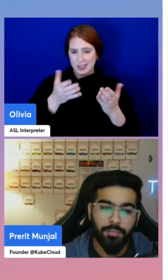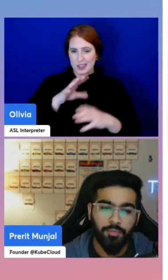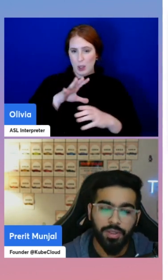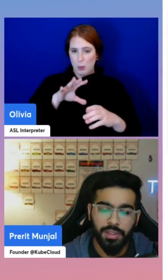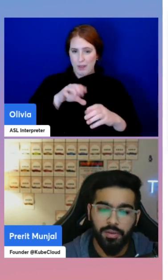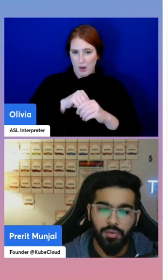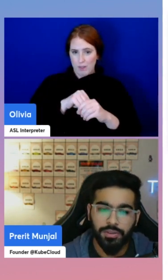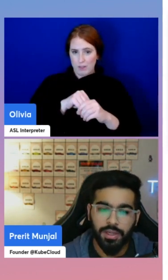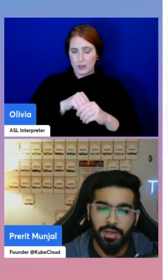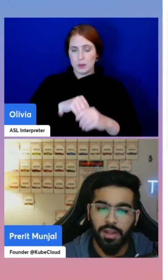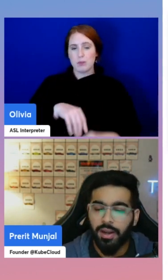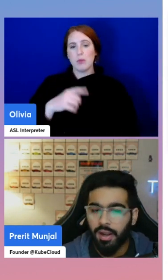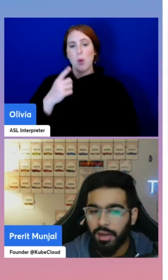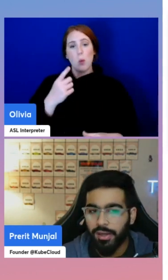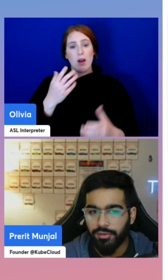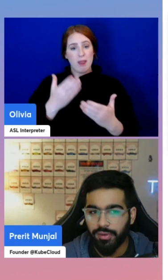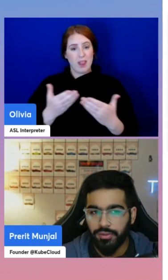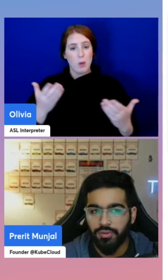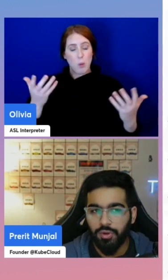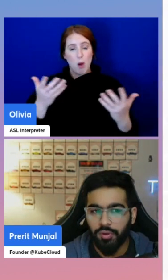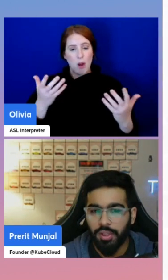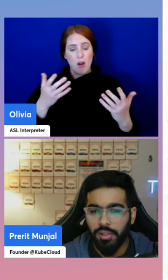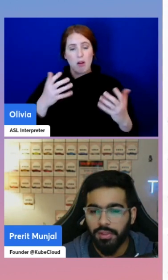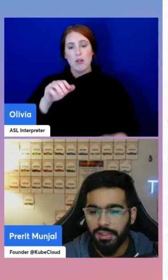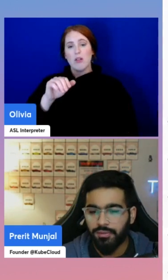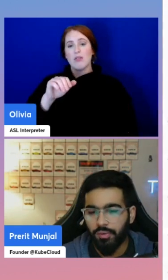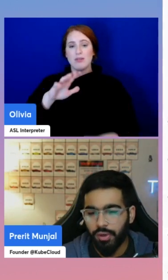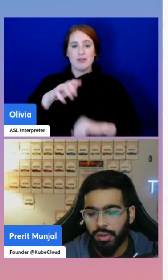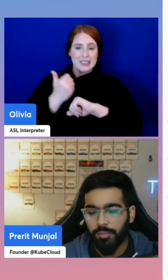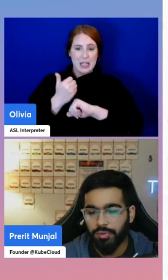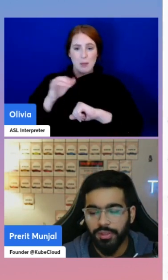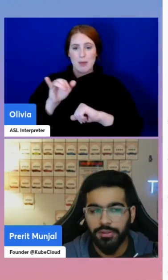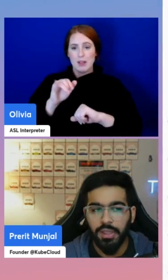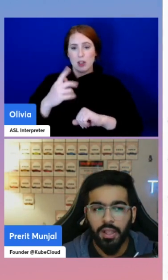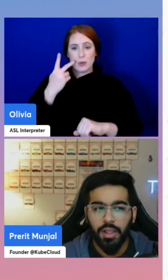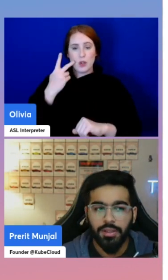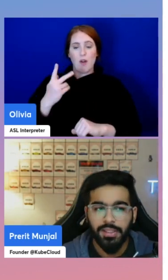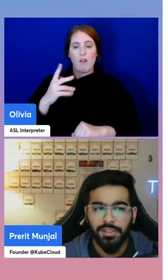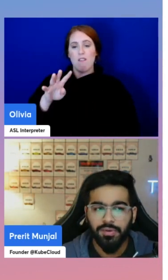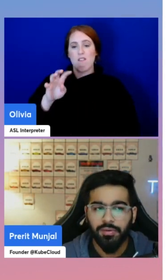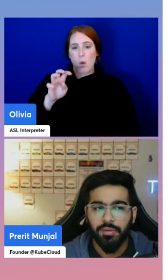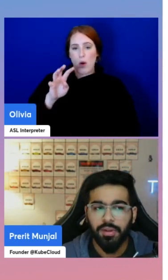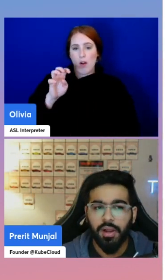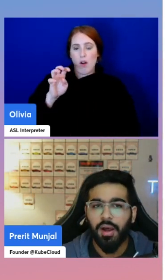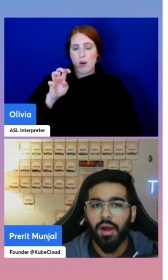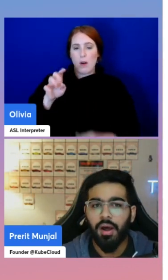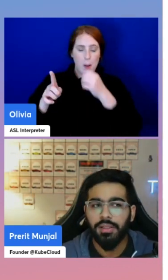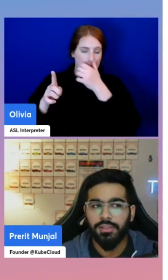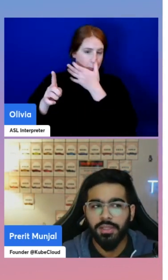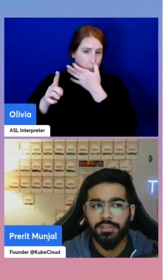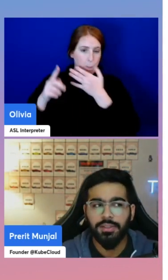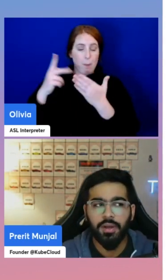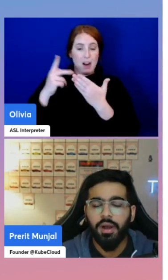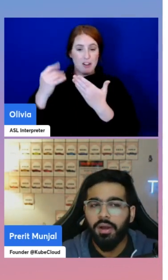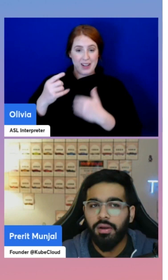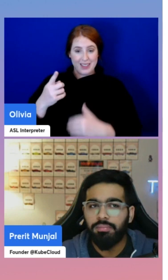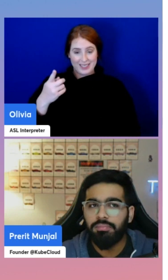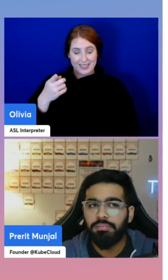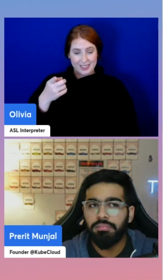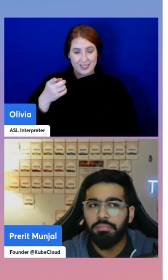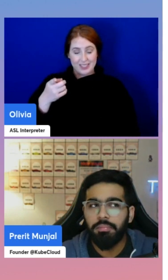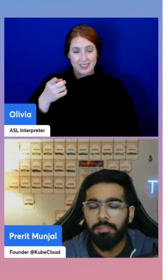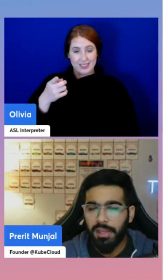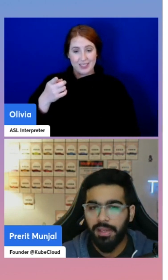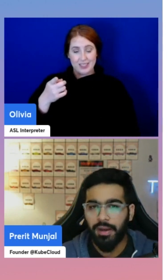and one thing was that our architecture, as you saw, these 400 projects, these were just